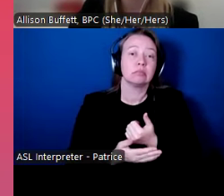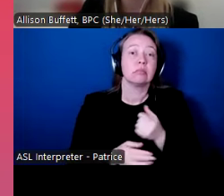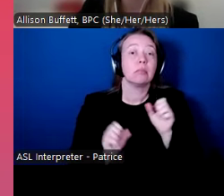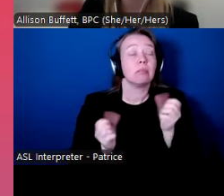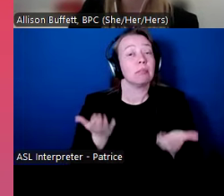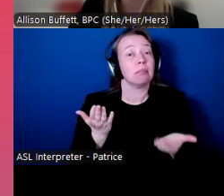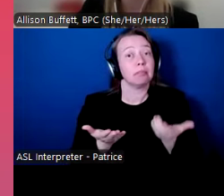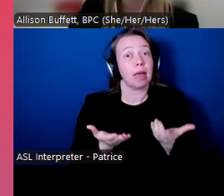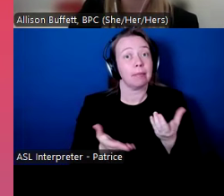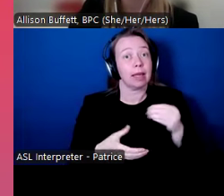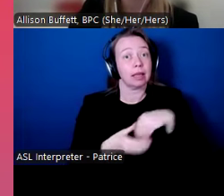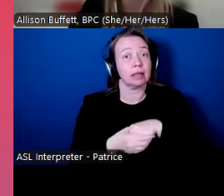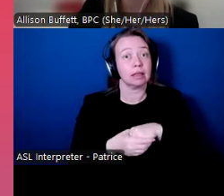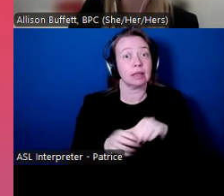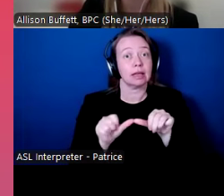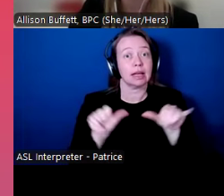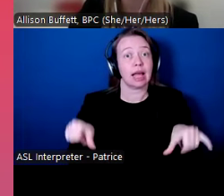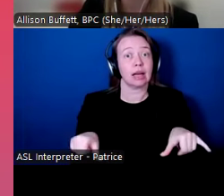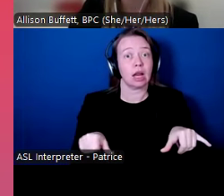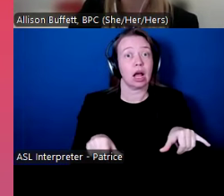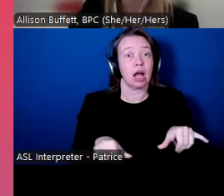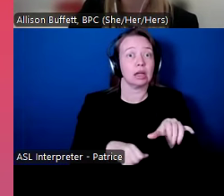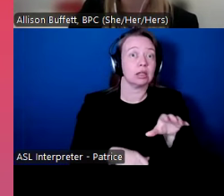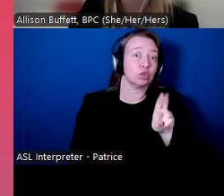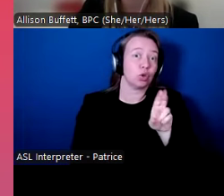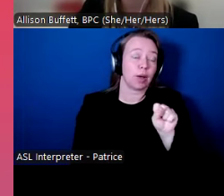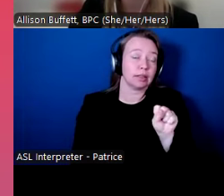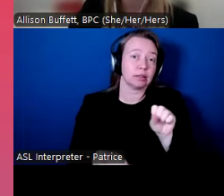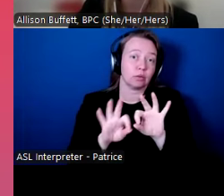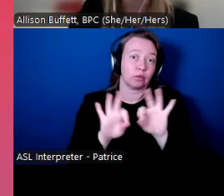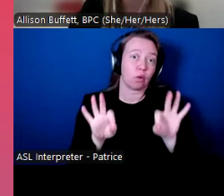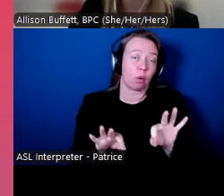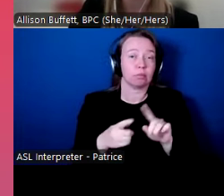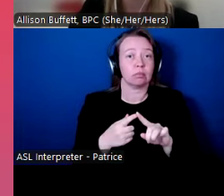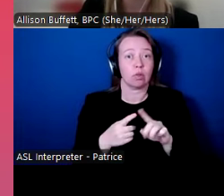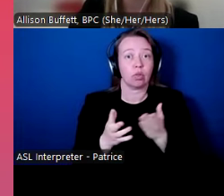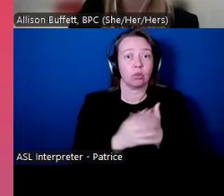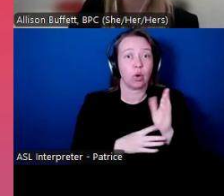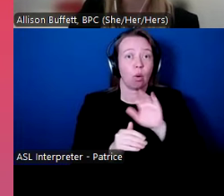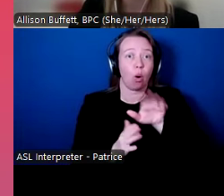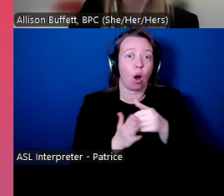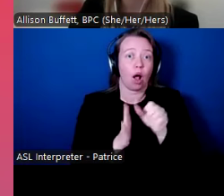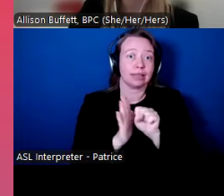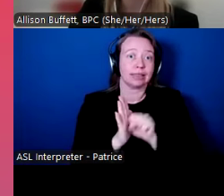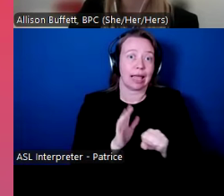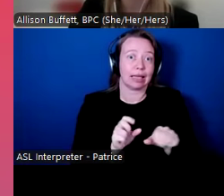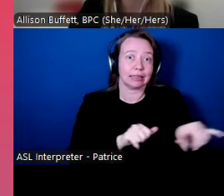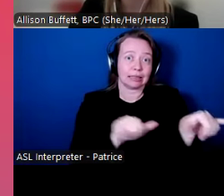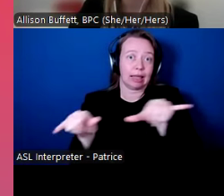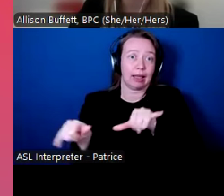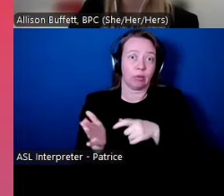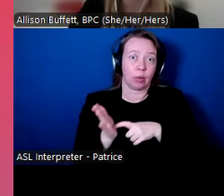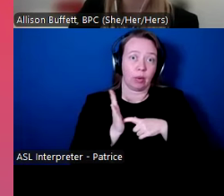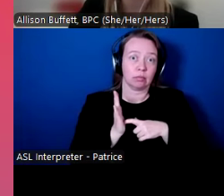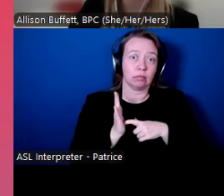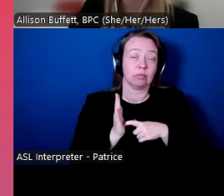establishing standardized workforce metrics across states and care settings. And finally, there is an opportunity